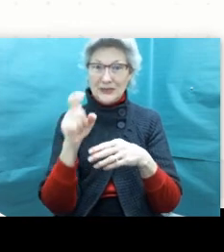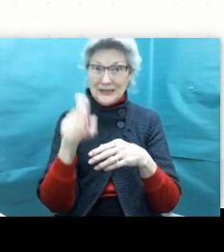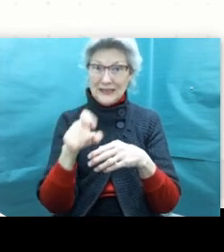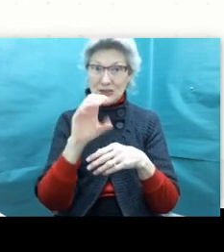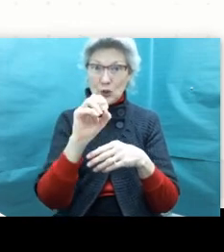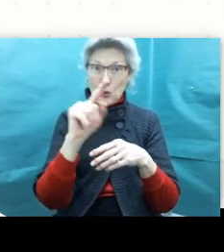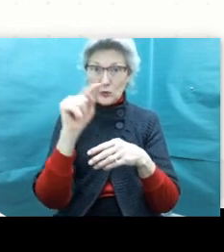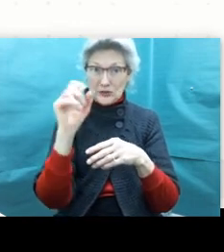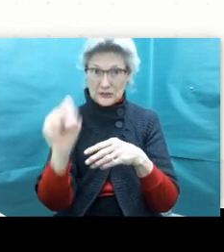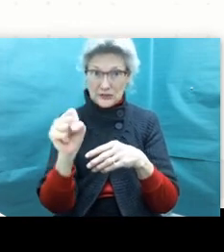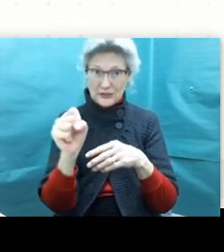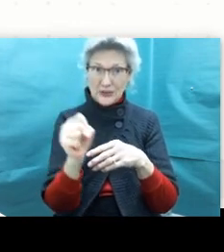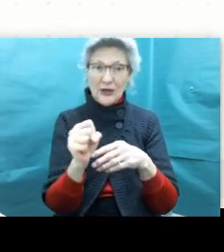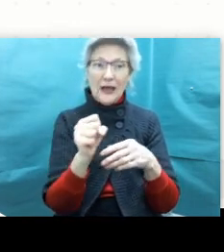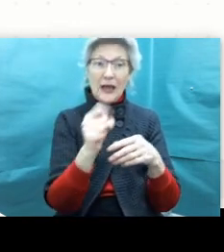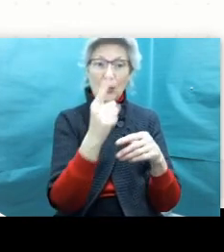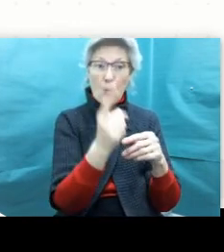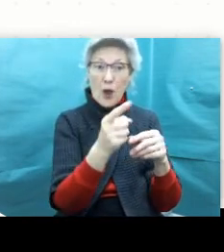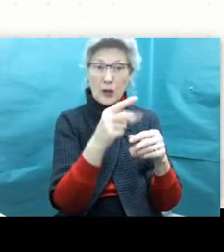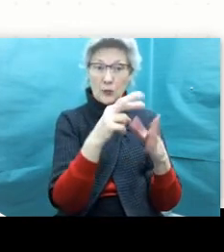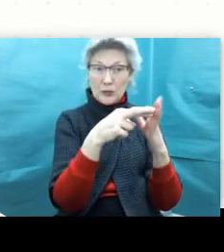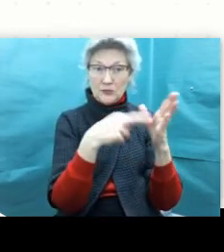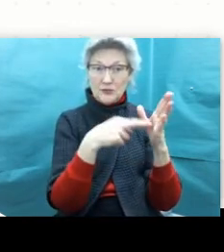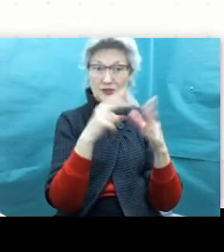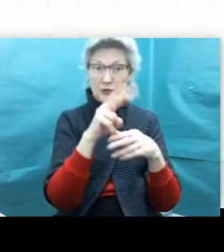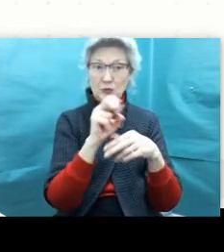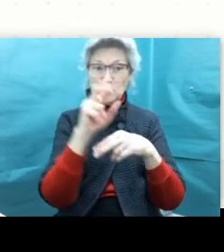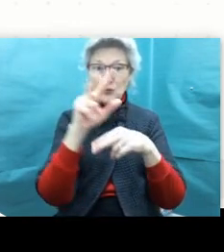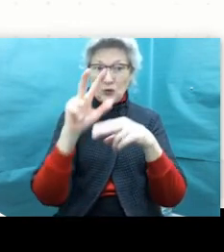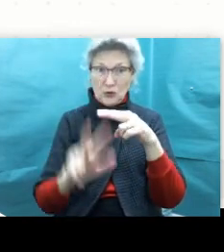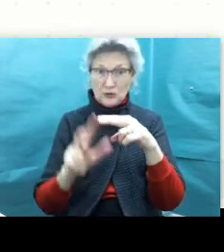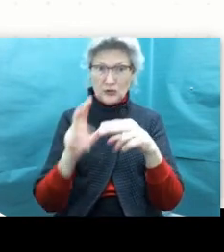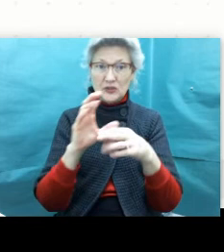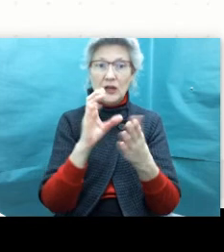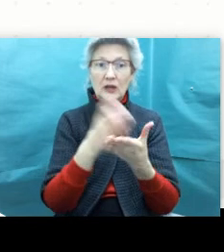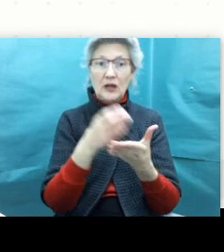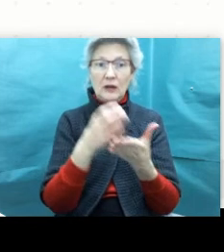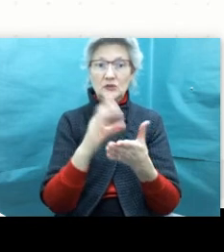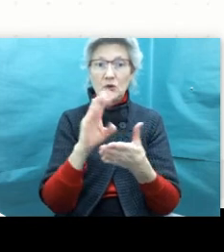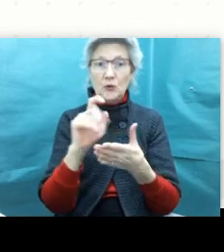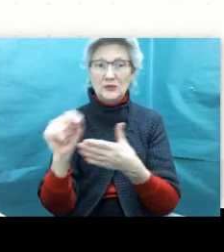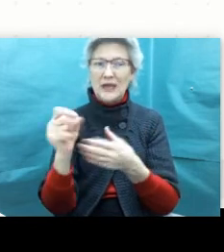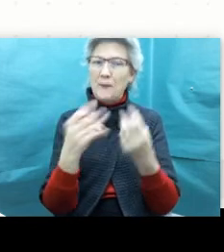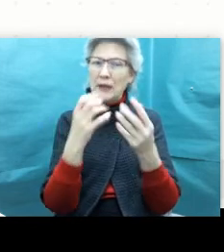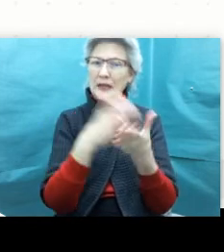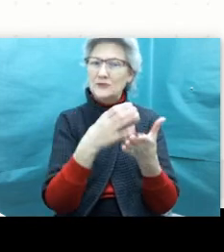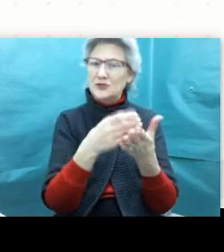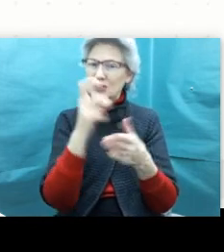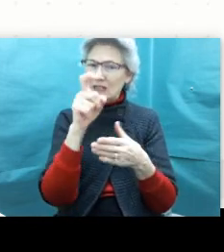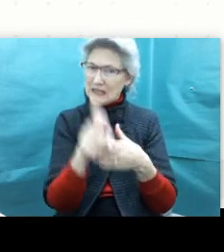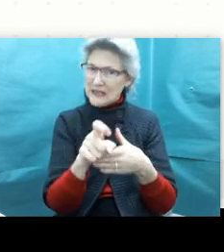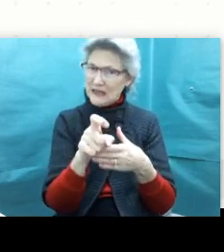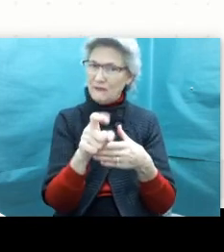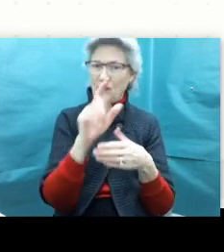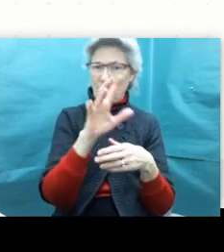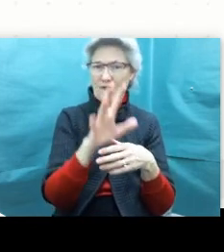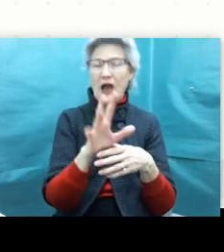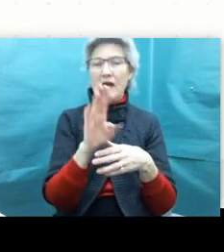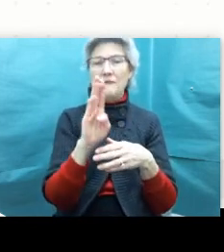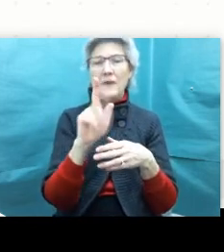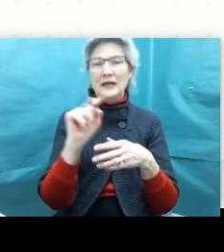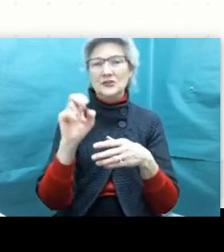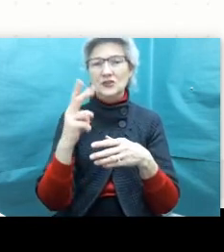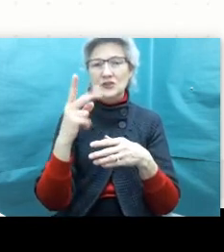That's for one batch. How many cups of oats does Meadow need for the 5 batches of granola bars? So just like before, I